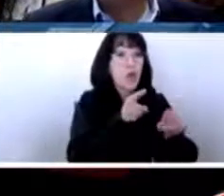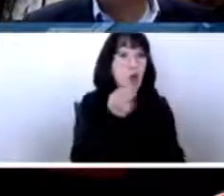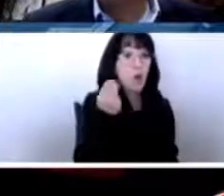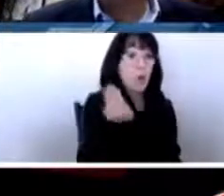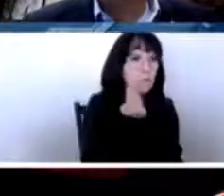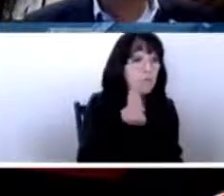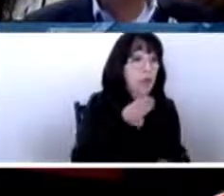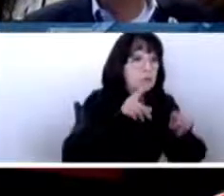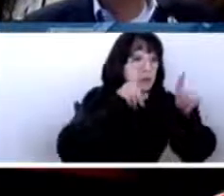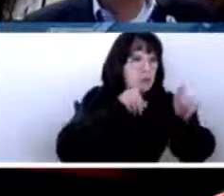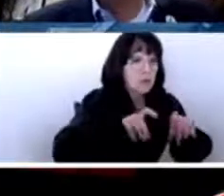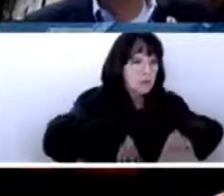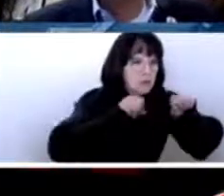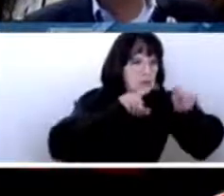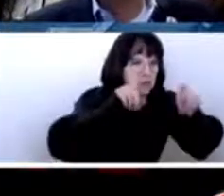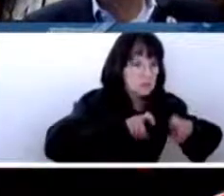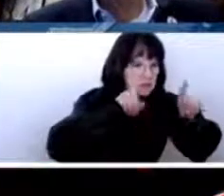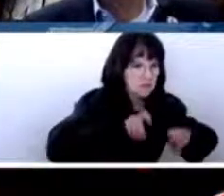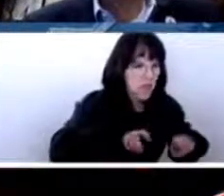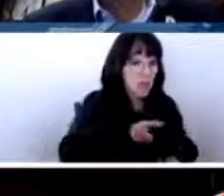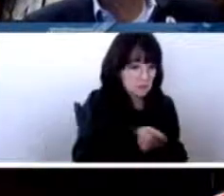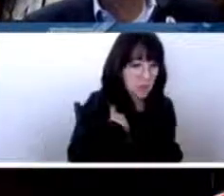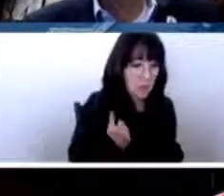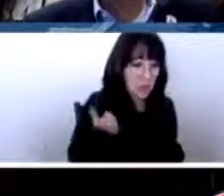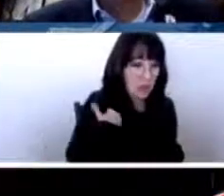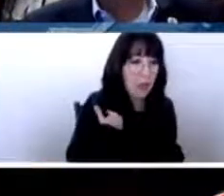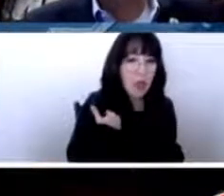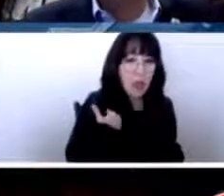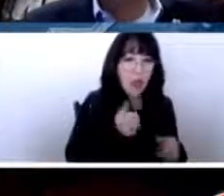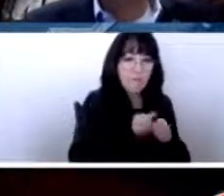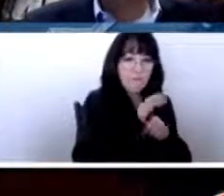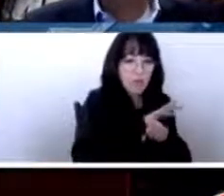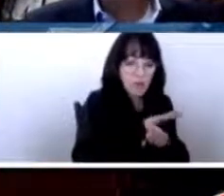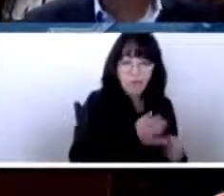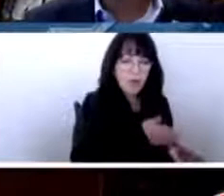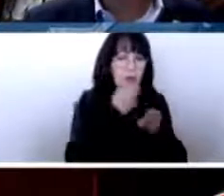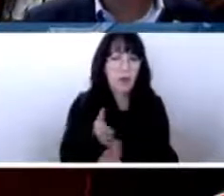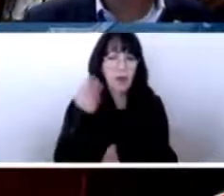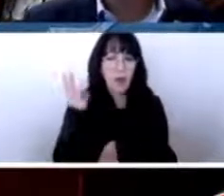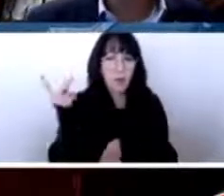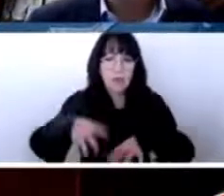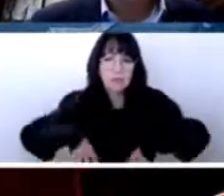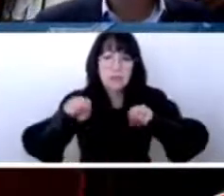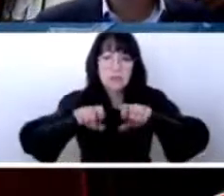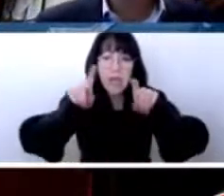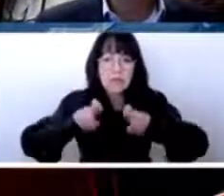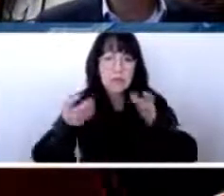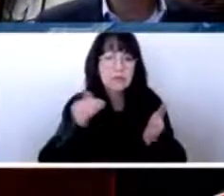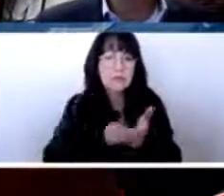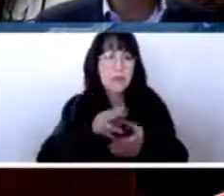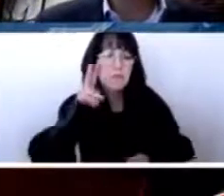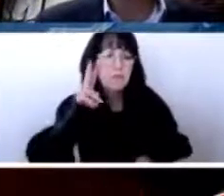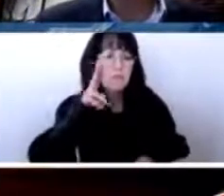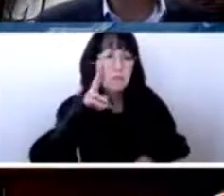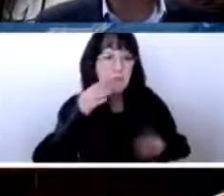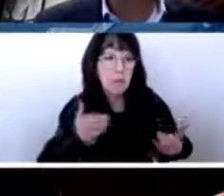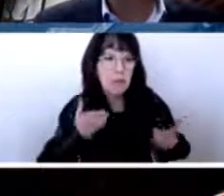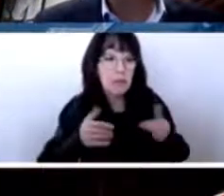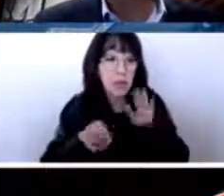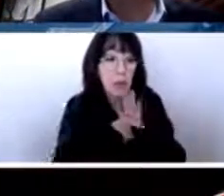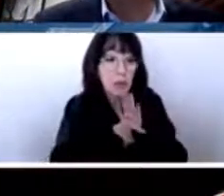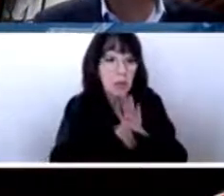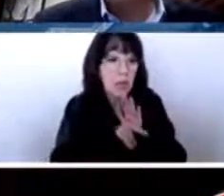that spot in line because they want to see if it was a false positive or if they're clear yet for somebody that might have symptoms. So this is just kind